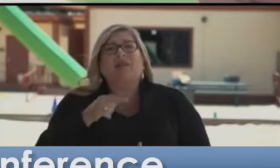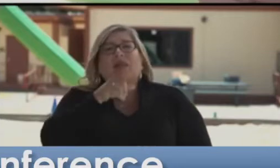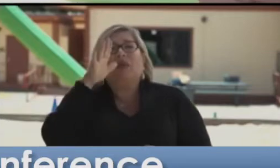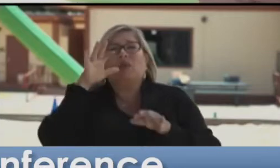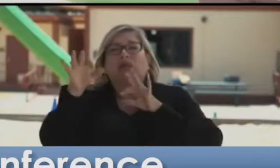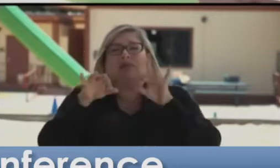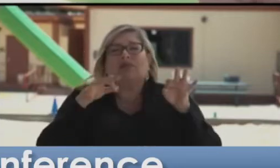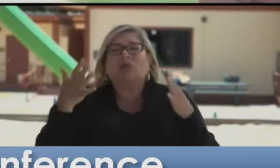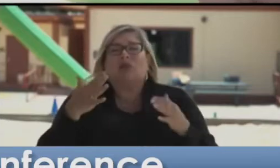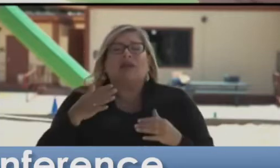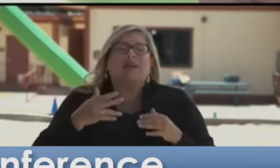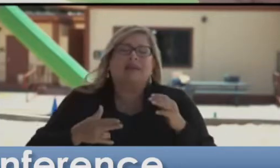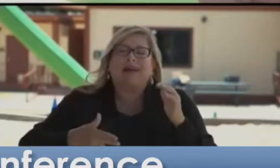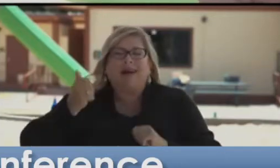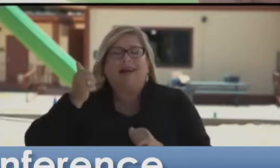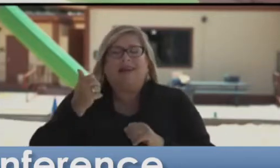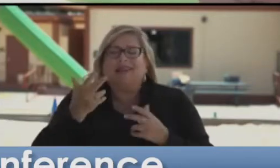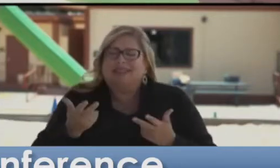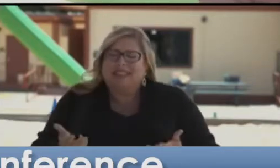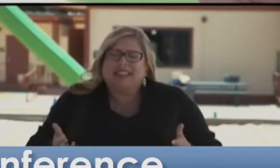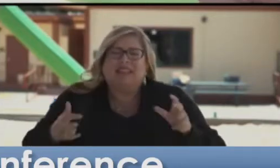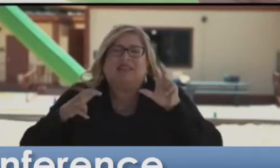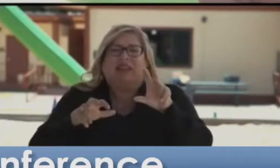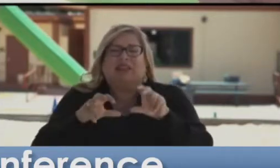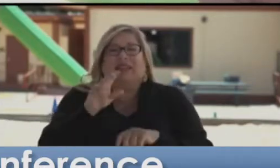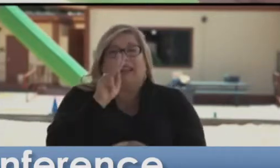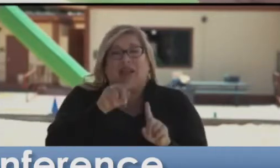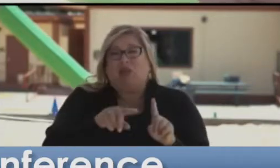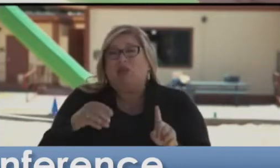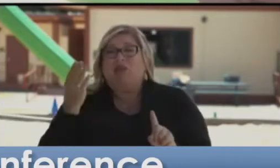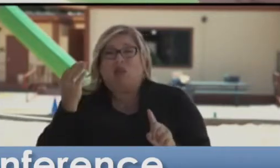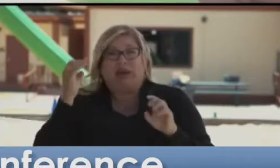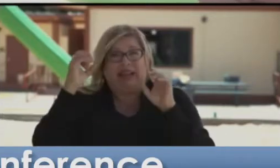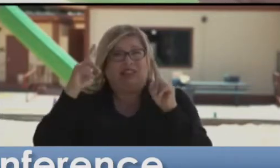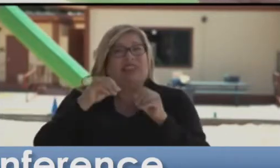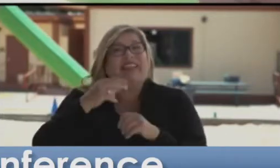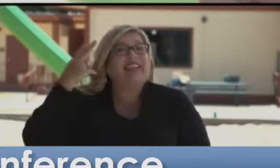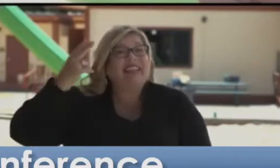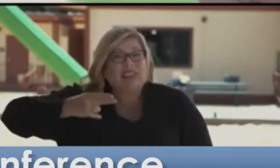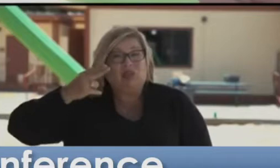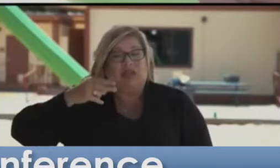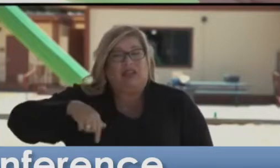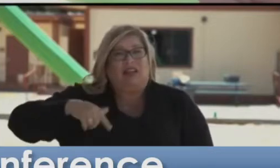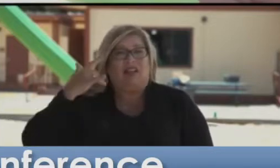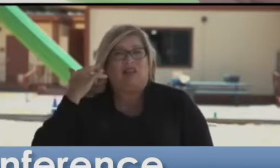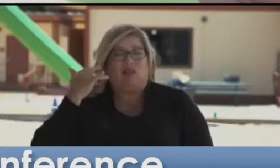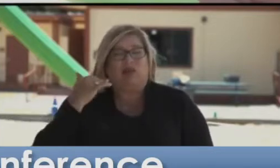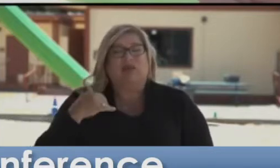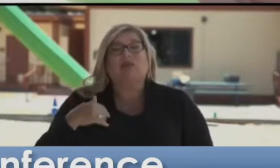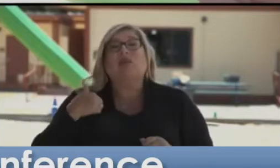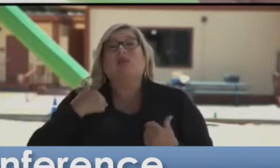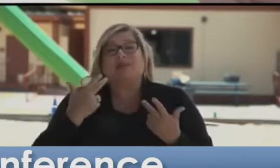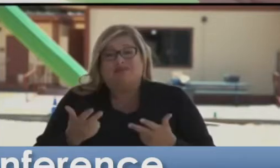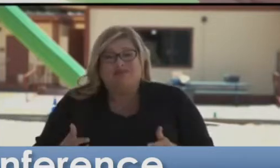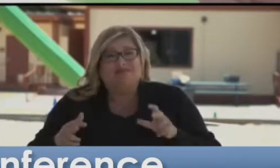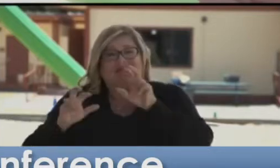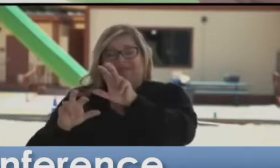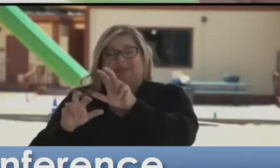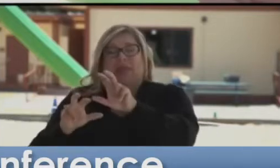through 14 education in California's history. But with that, we are looking to